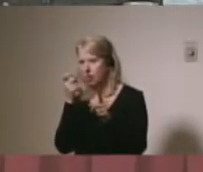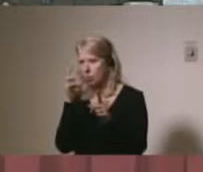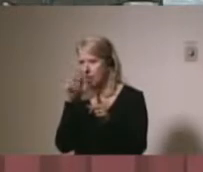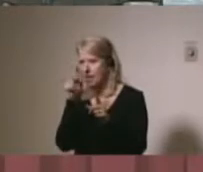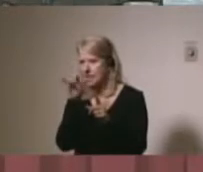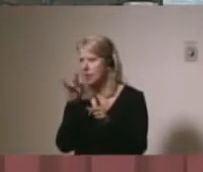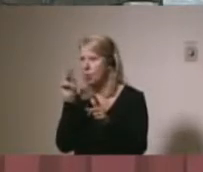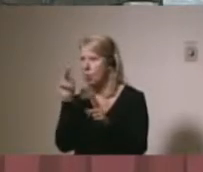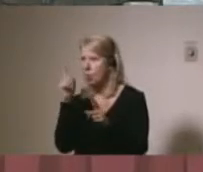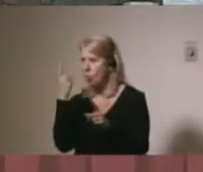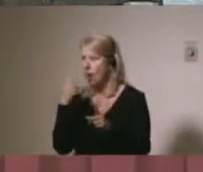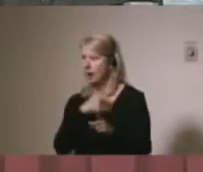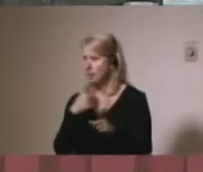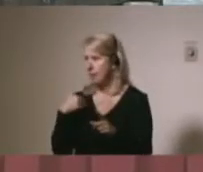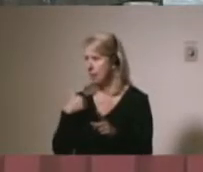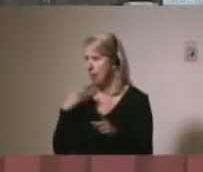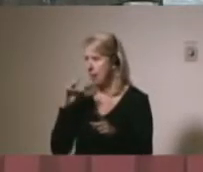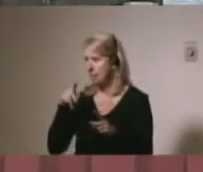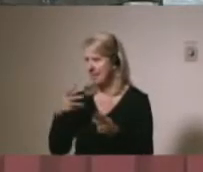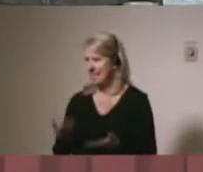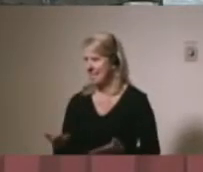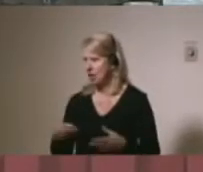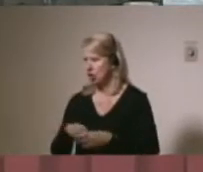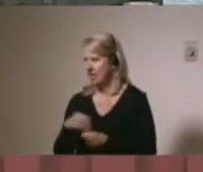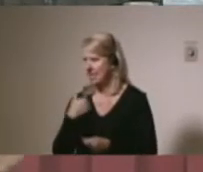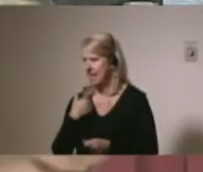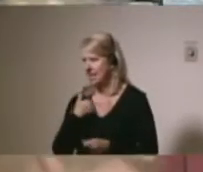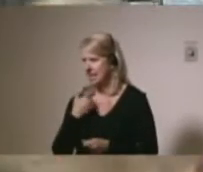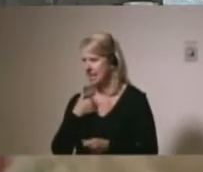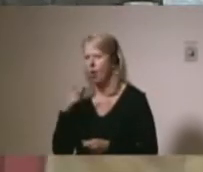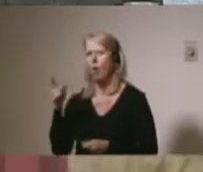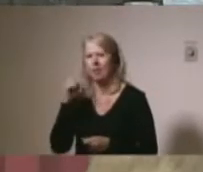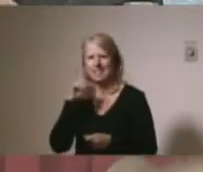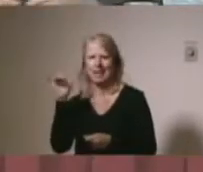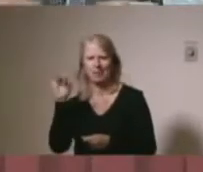No, it's one of the members of Parliament here. Oh, okay, yeah, it sounds like, yeah.